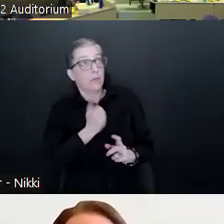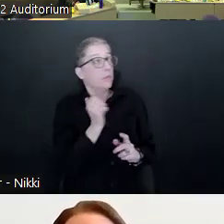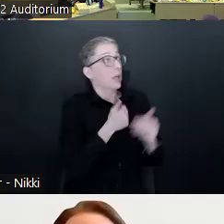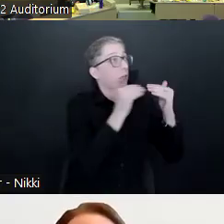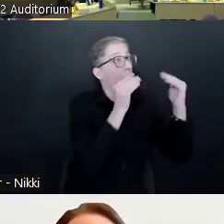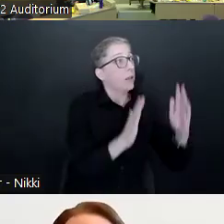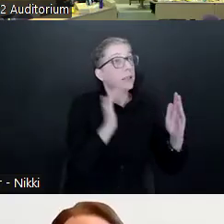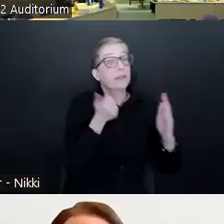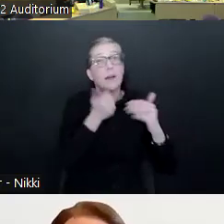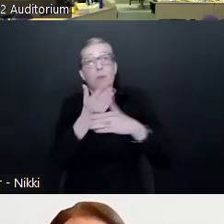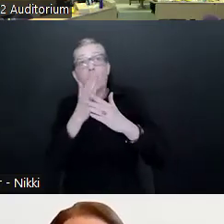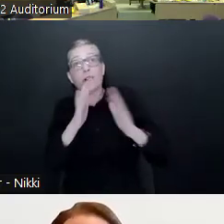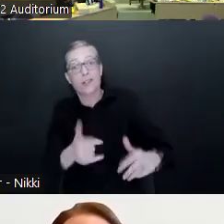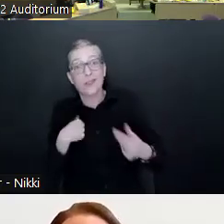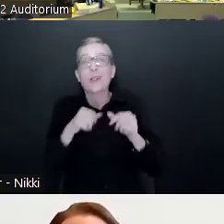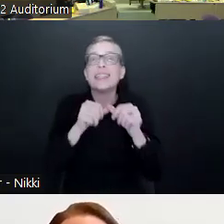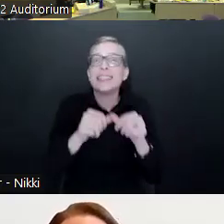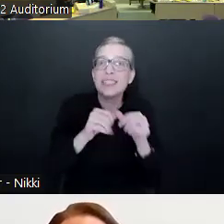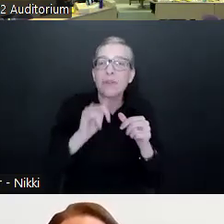rally going, and we are building